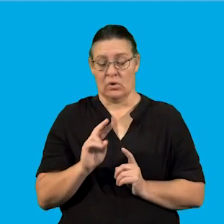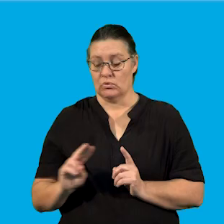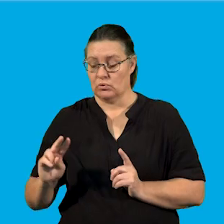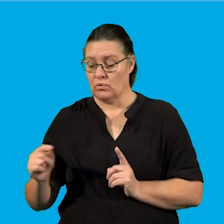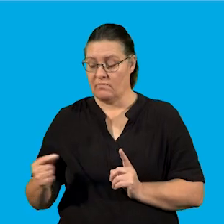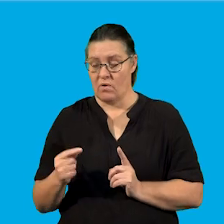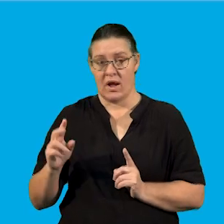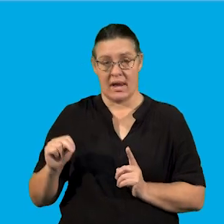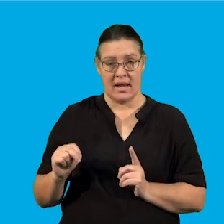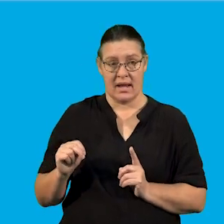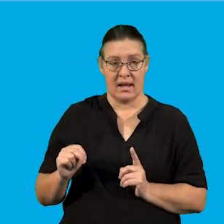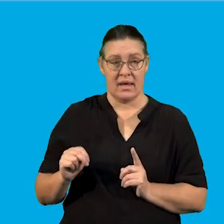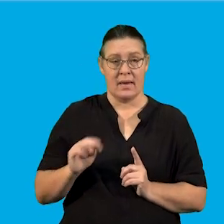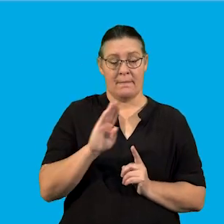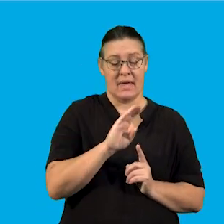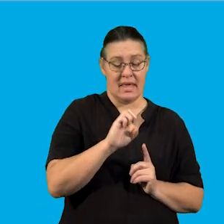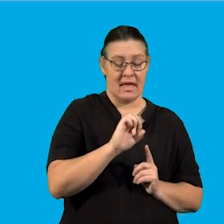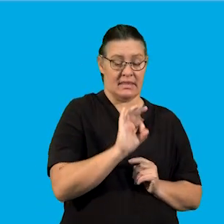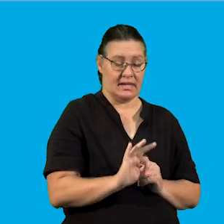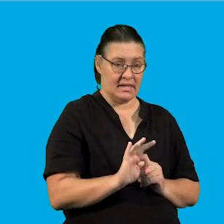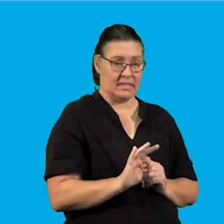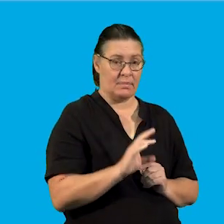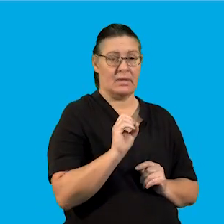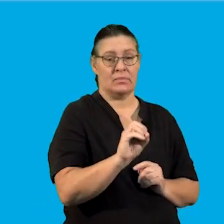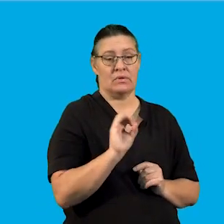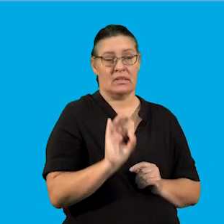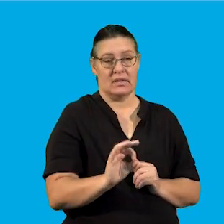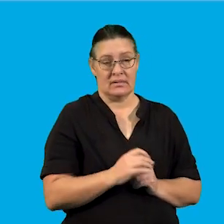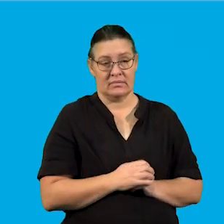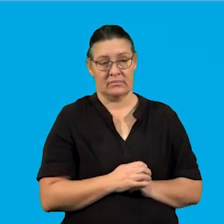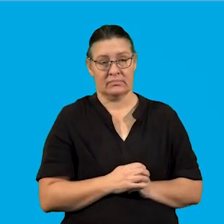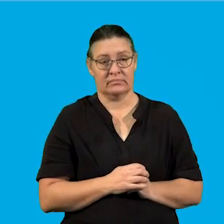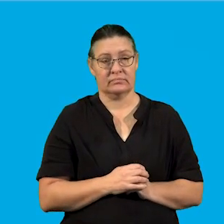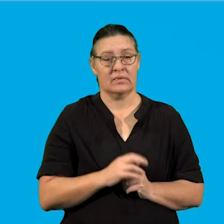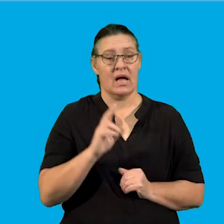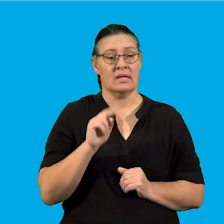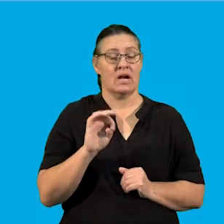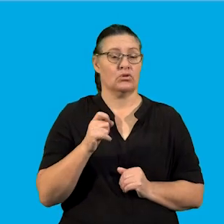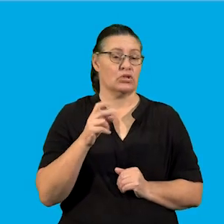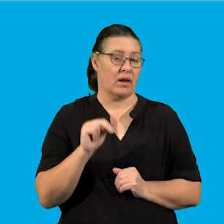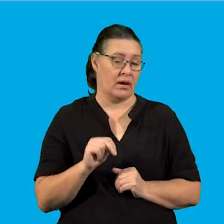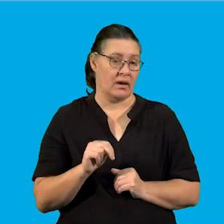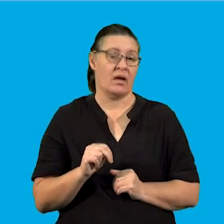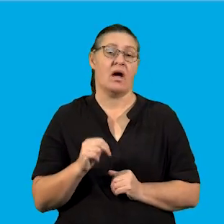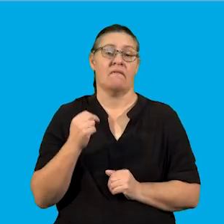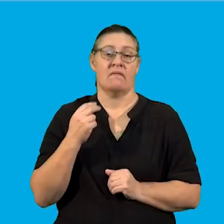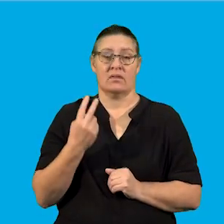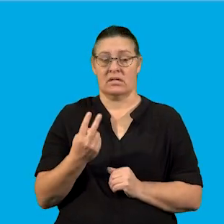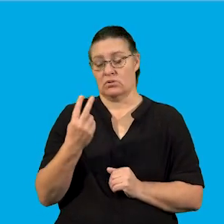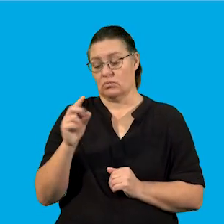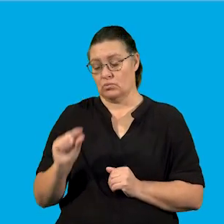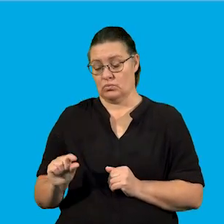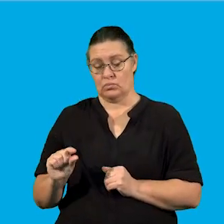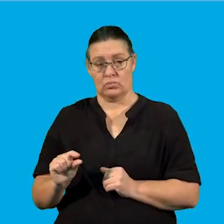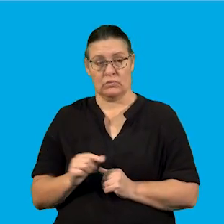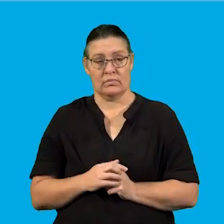that one, the N. So we have 3 metal atoms. And then how many nitrogen atoms do we have on this compound? We